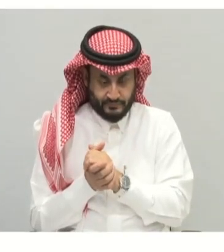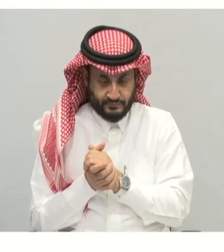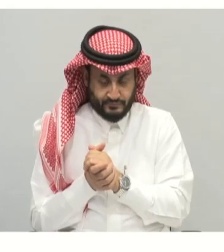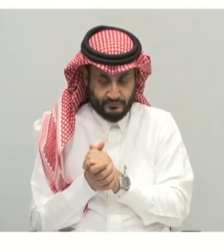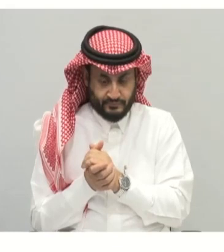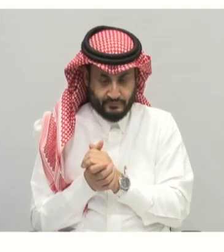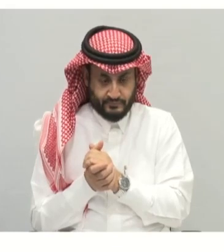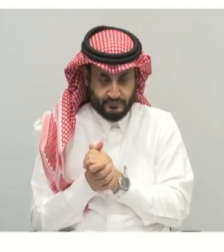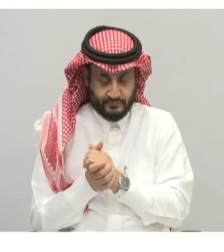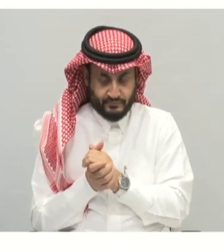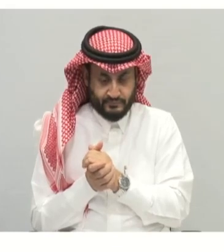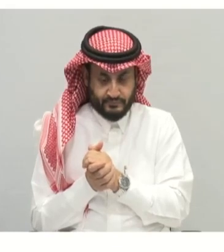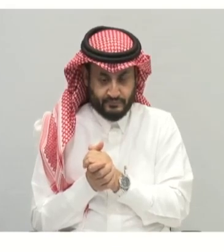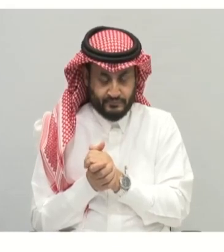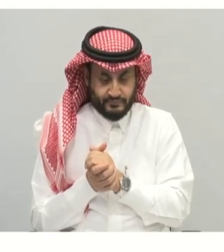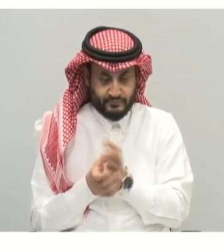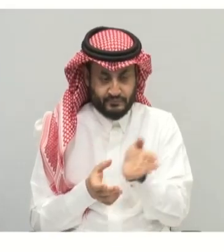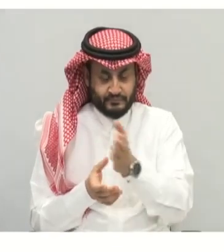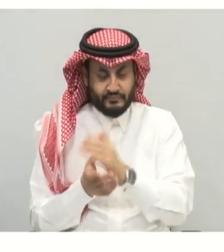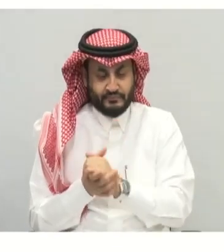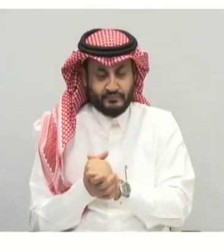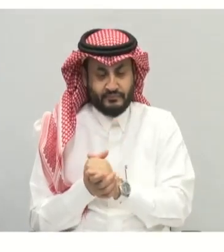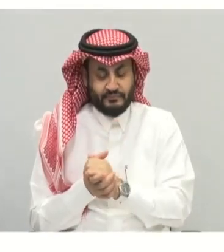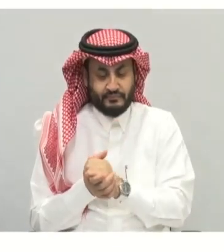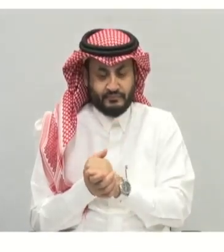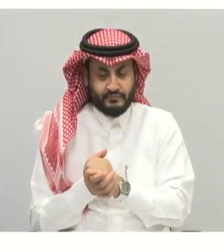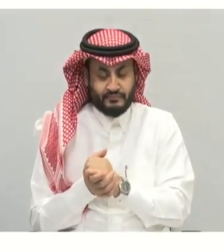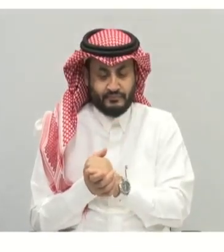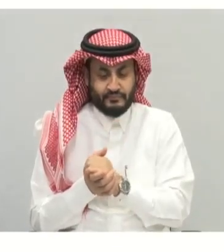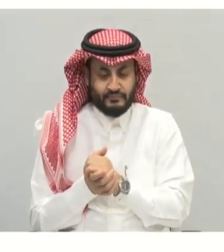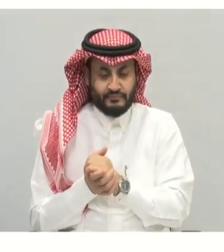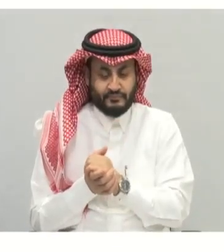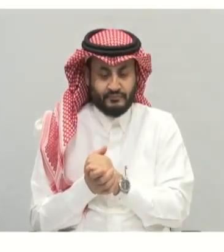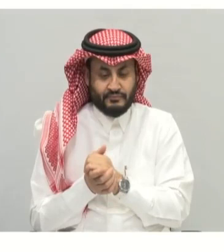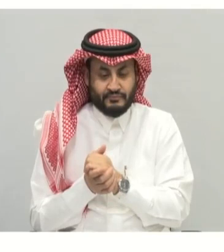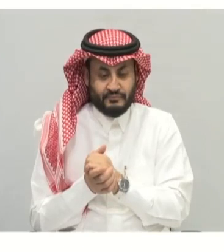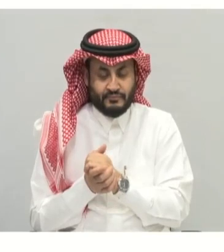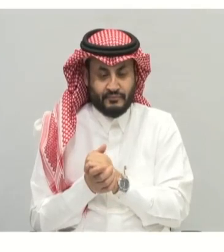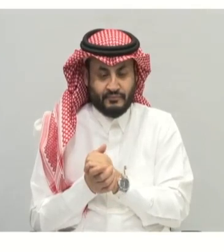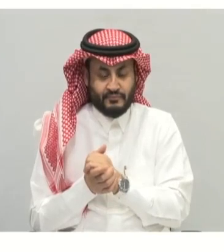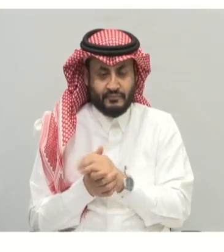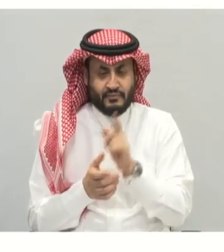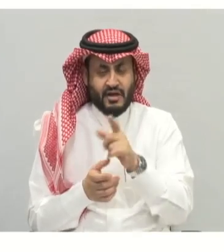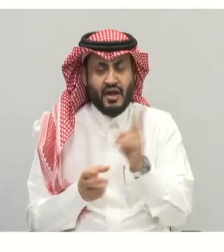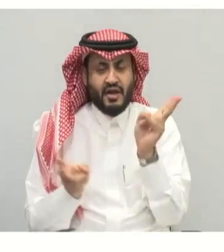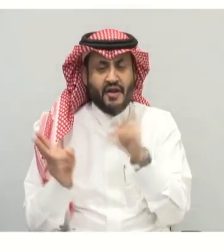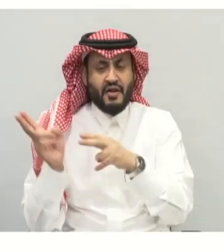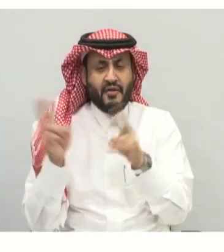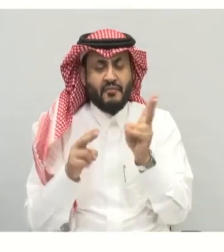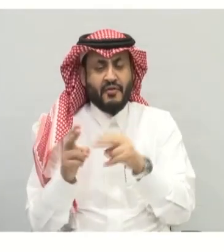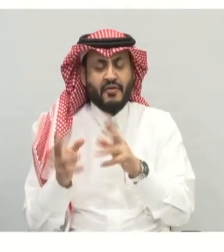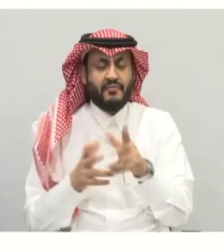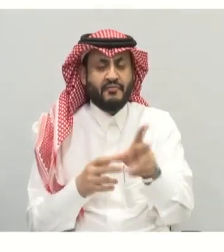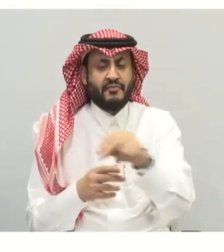we have read and also to make it more interesting we ask you to role play the conversation